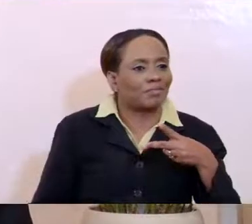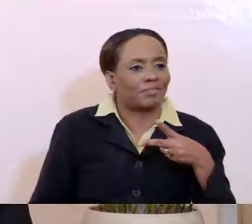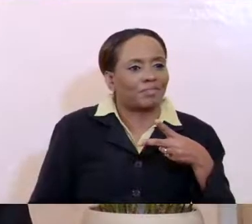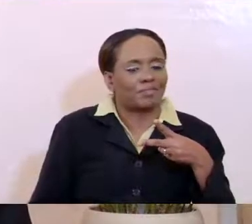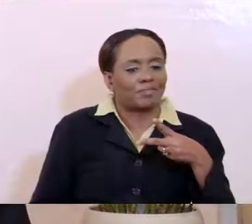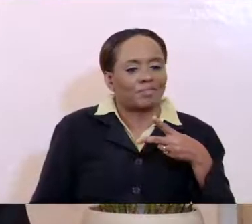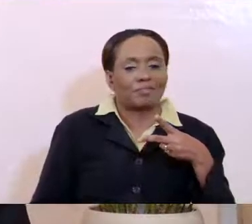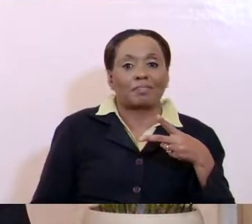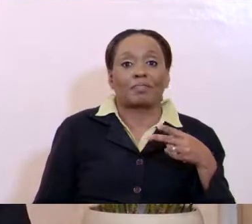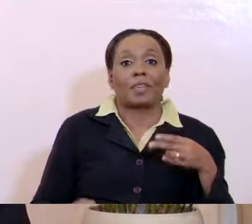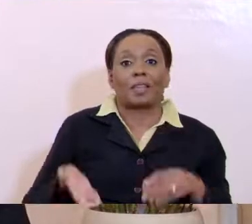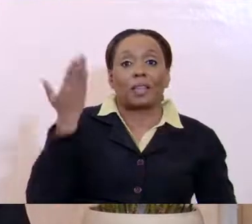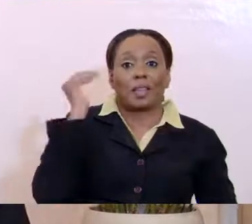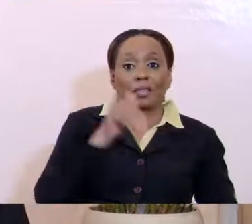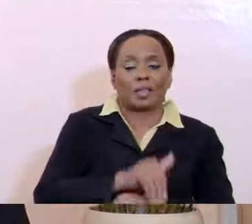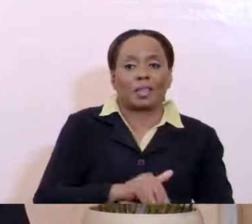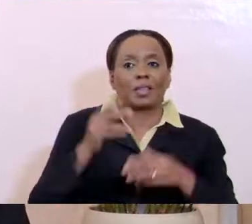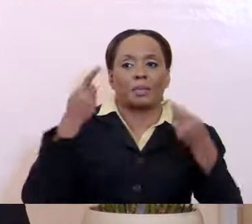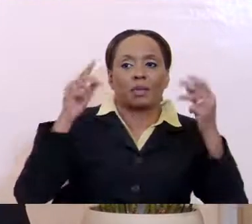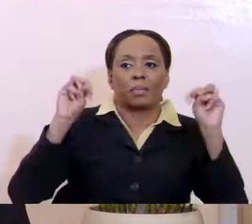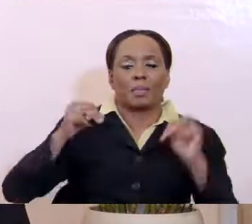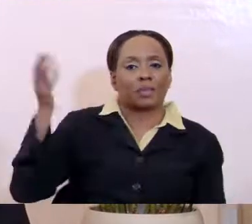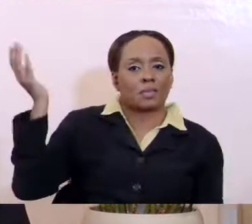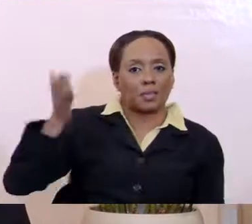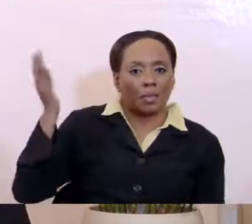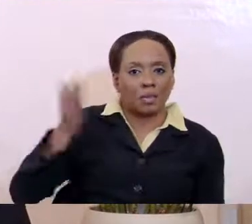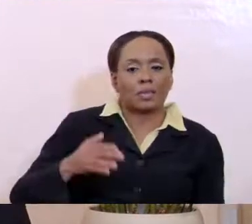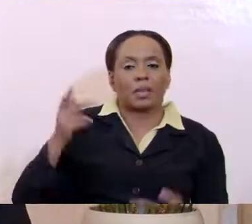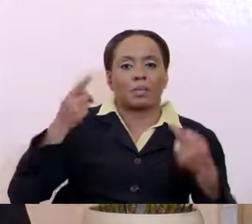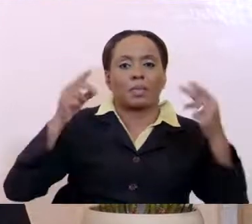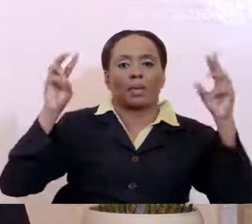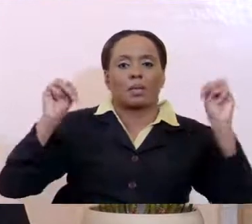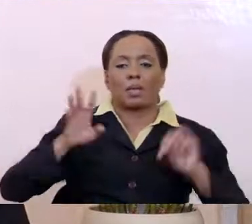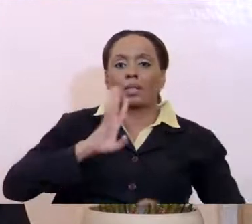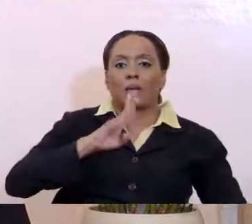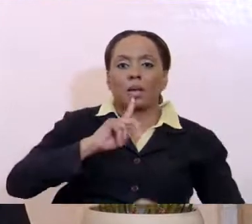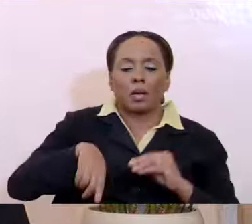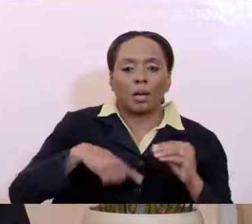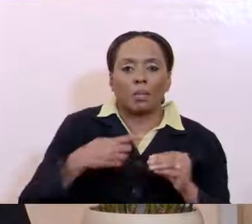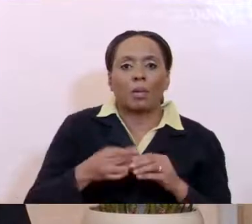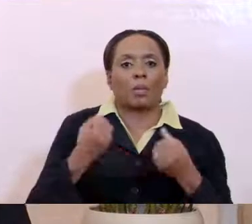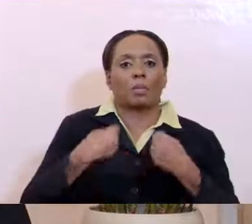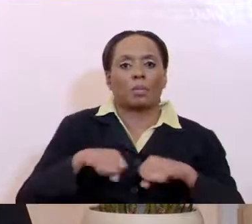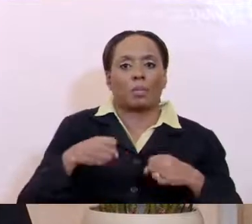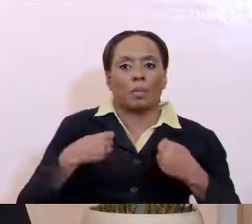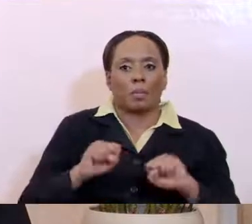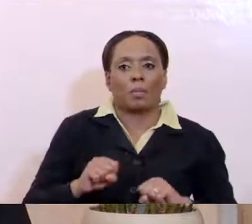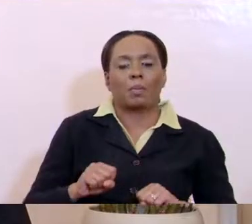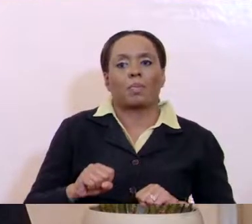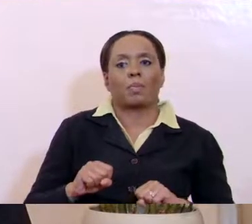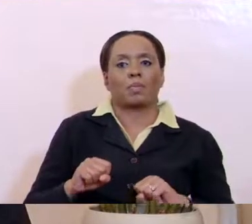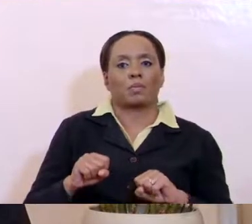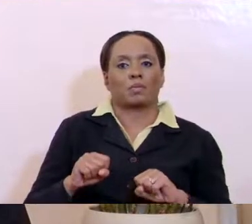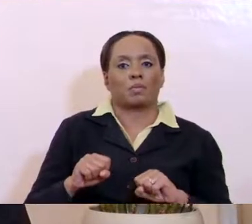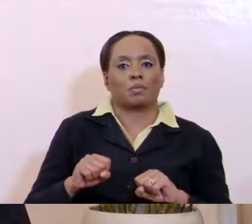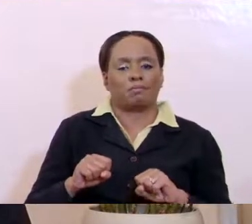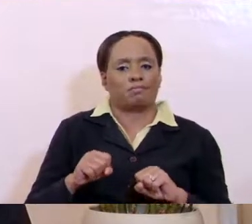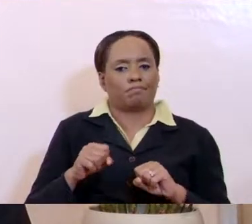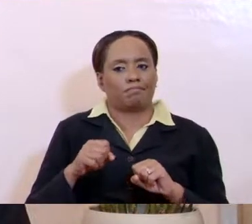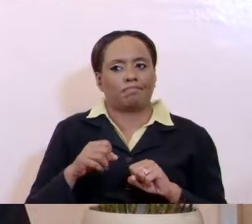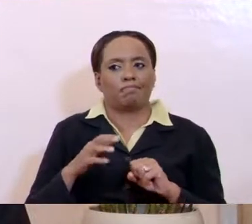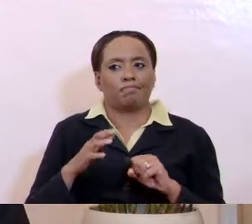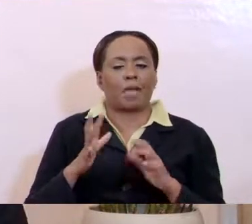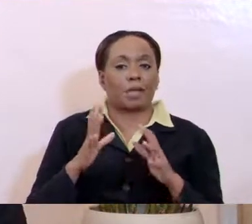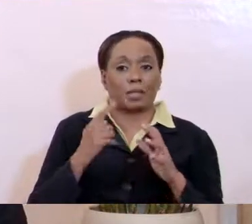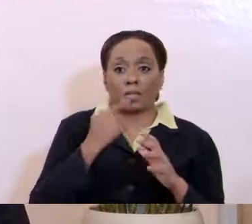deal with the matter of sports. Last night, when the Prime Minister spoke, the Prime Minister did make reference to contact sports. And the Prime